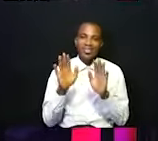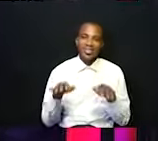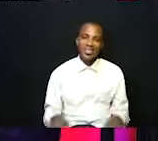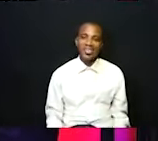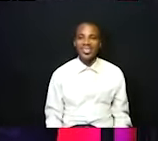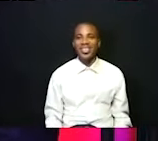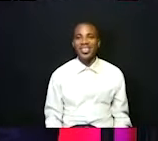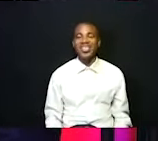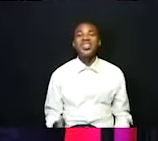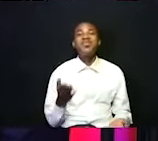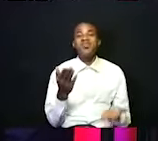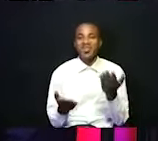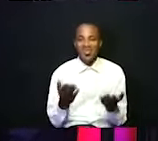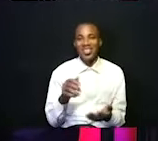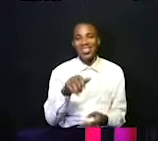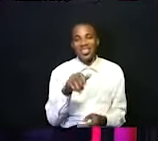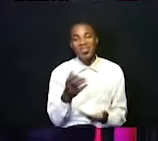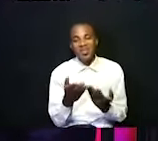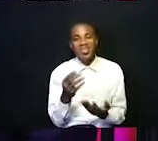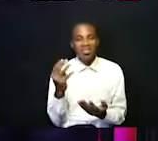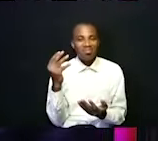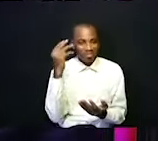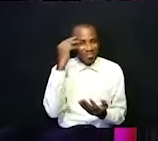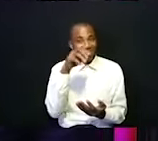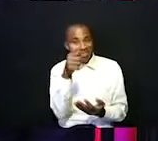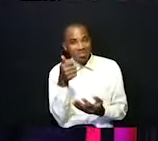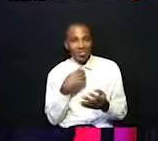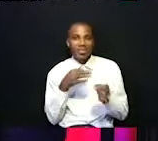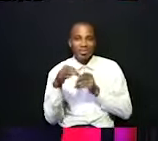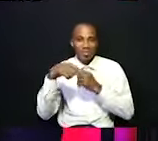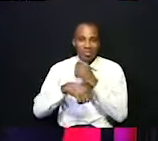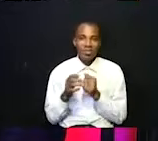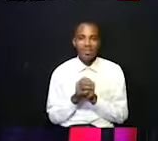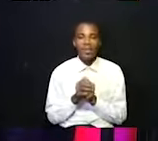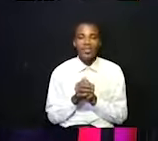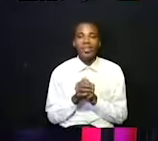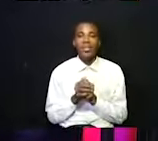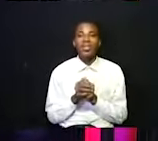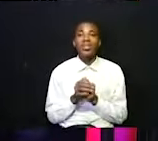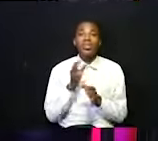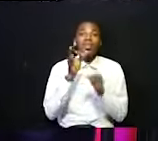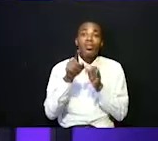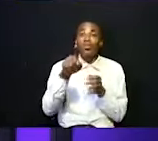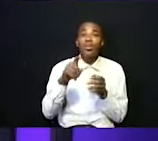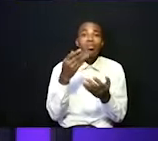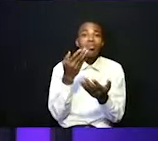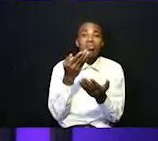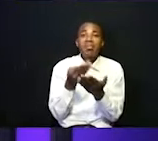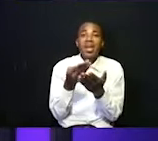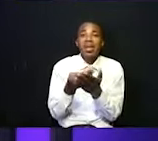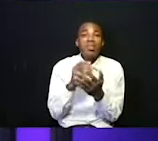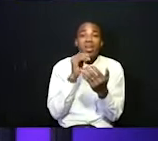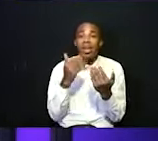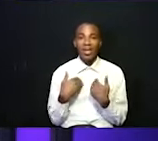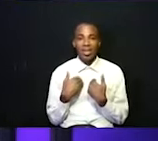Maybe another time I'll talk about this. Idafufro, mechirim kakra oho. And you don't have money. Se uniska. By God's